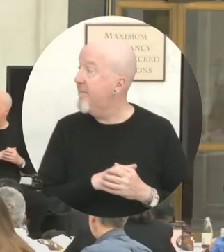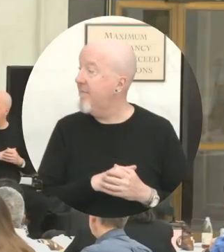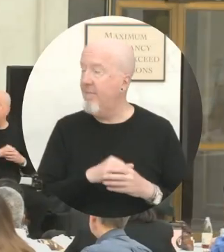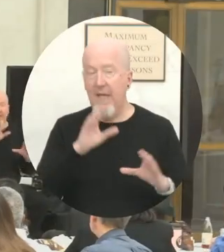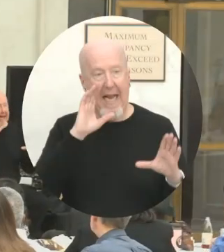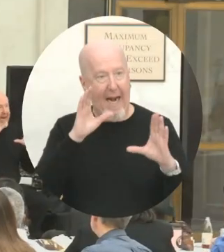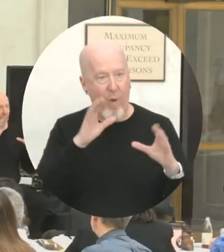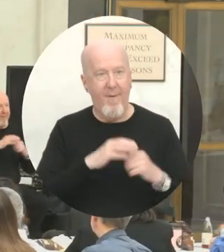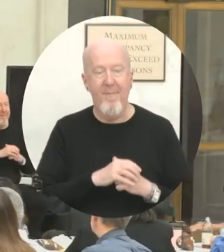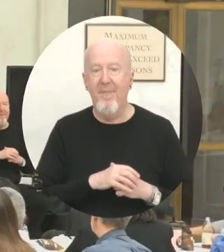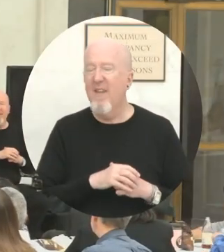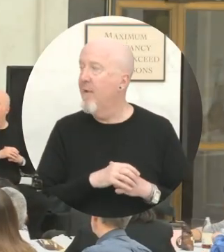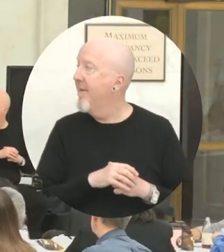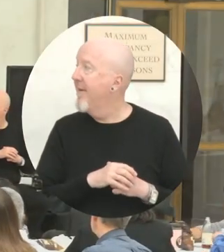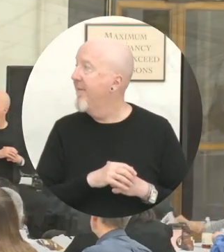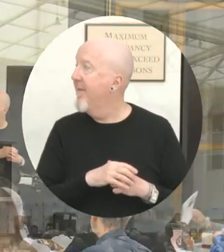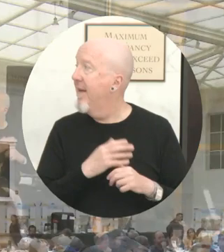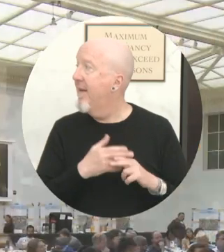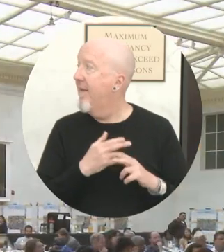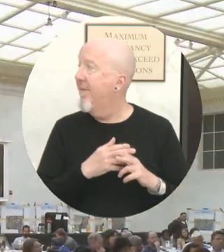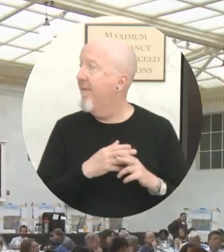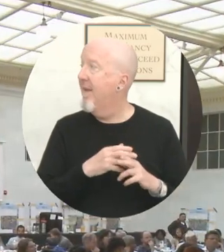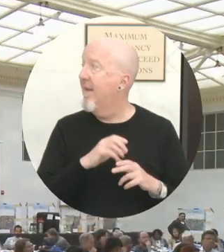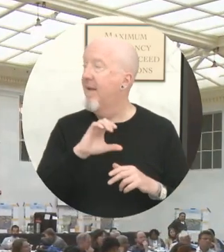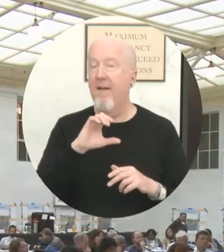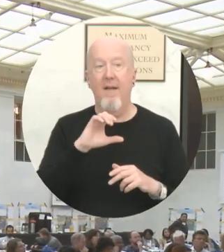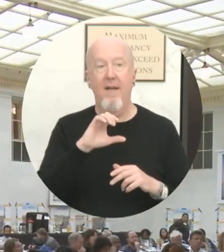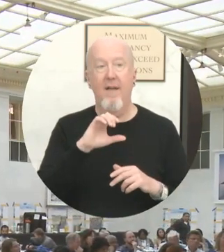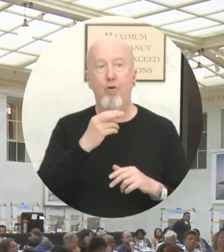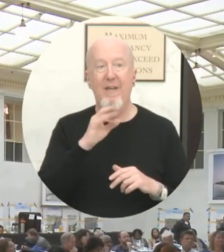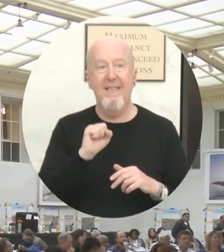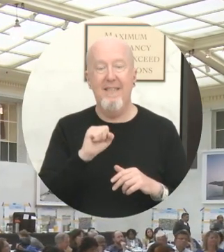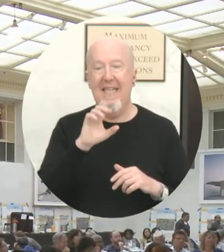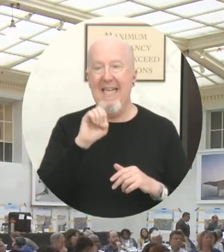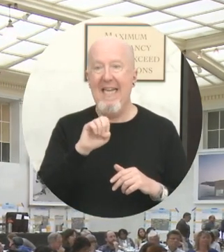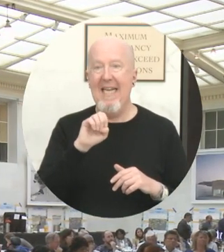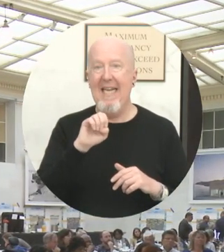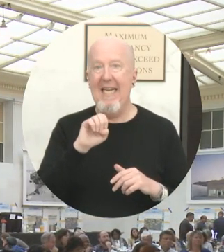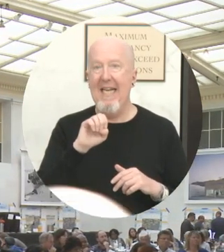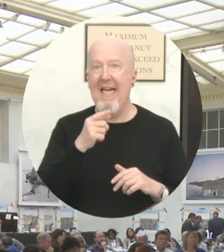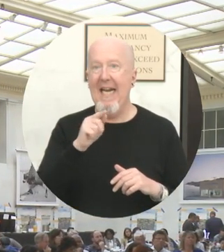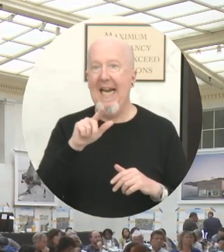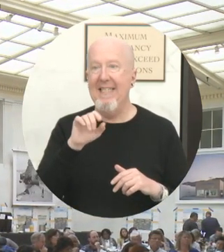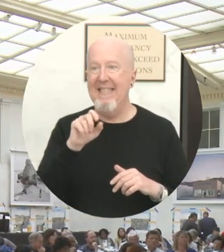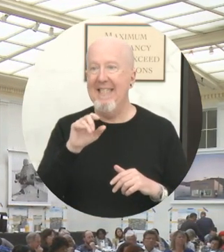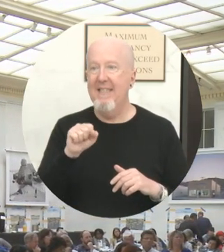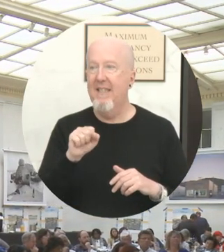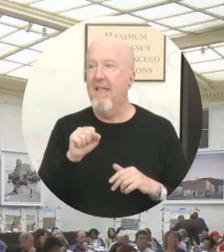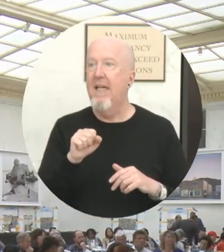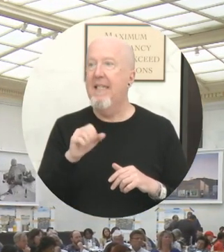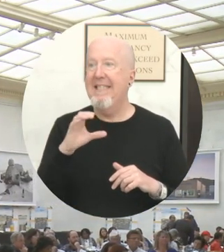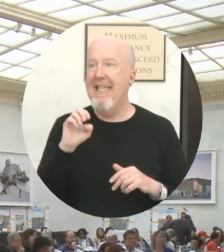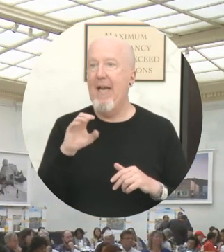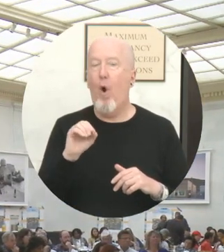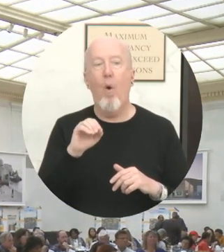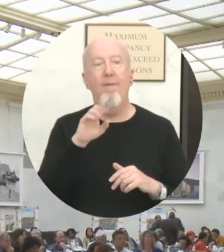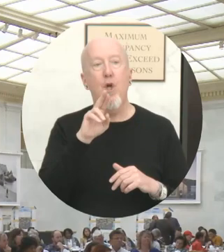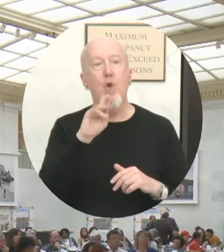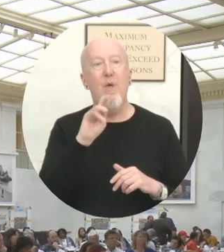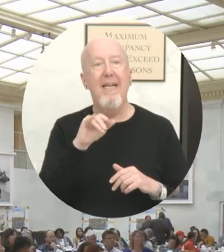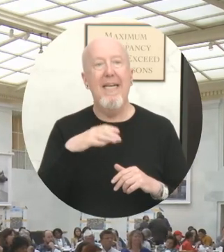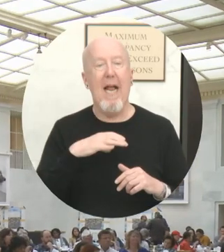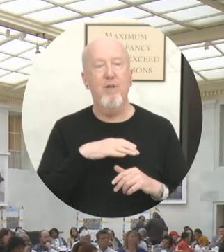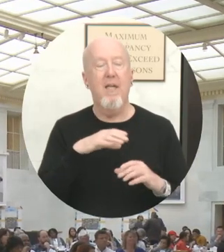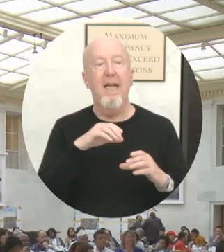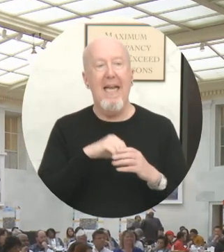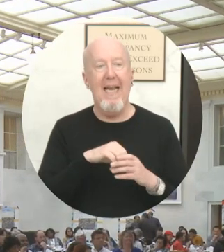Good afternoon. My name's Chris Iglesias. I'm the CEO of the Unity Council, located in the